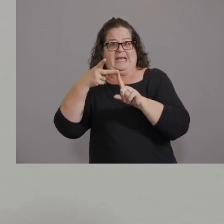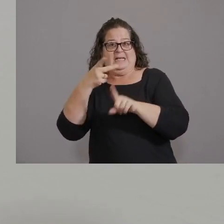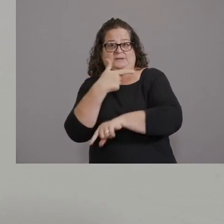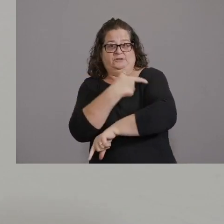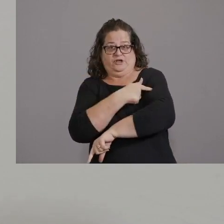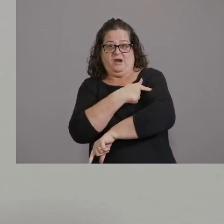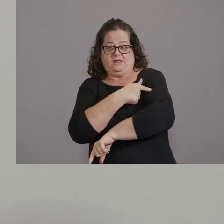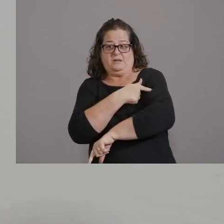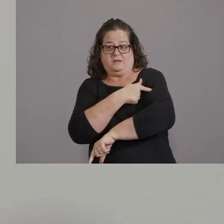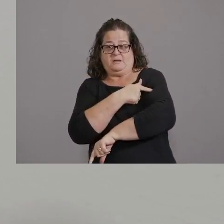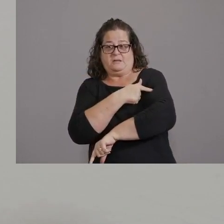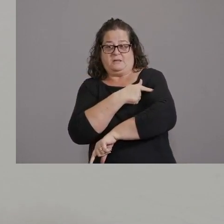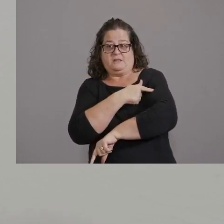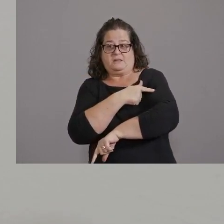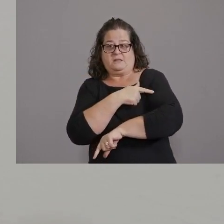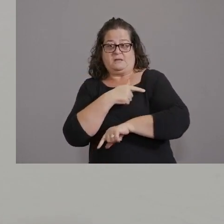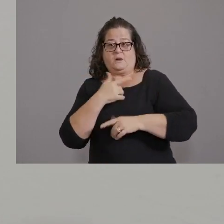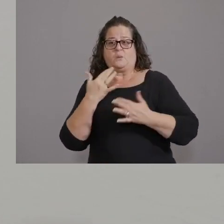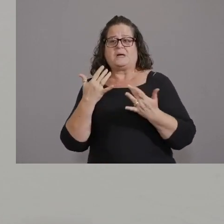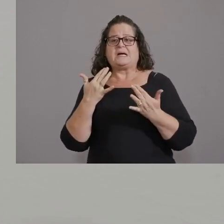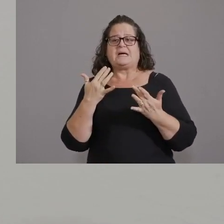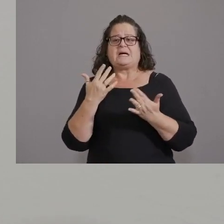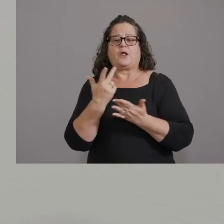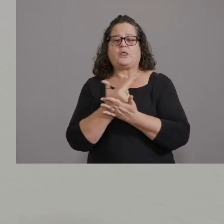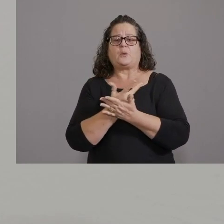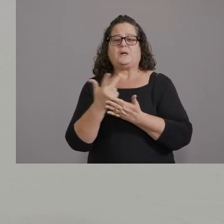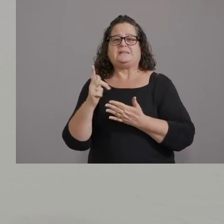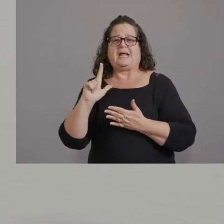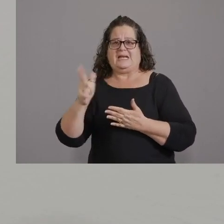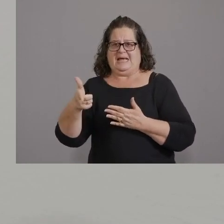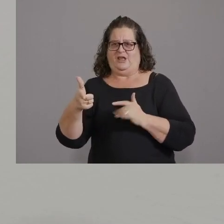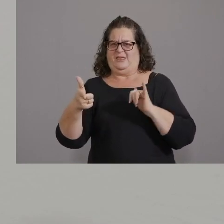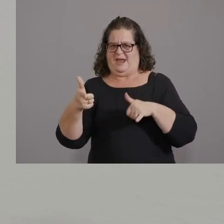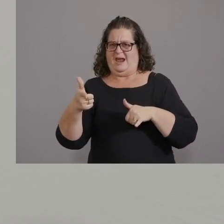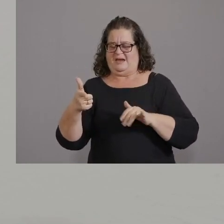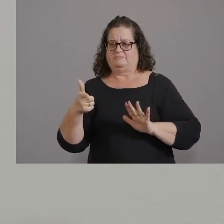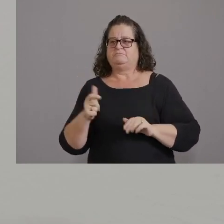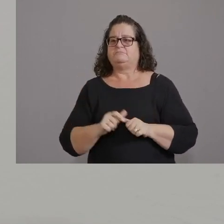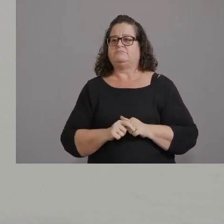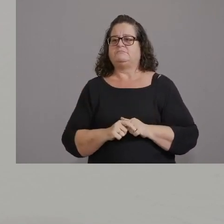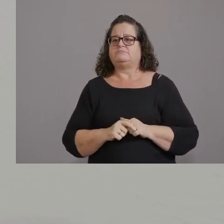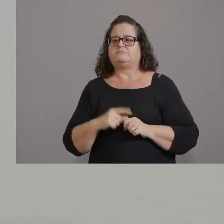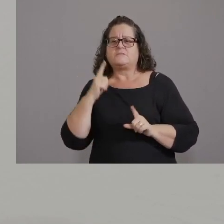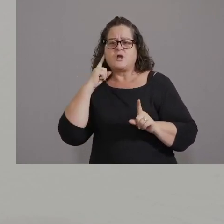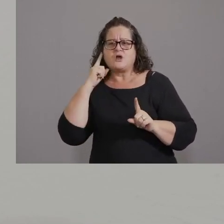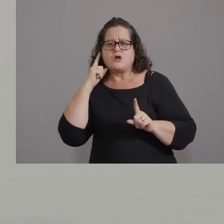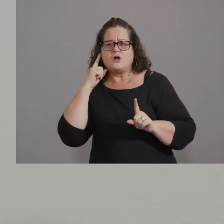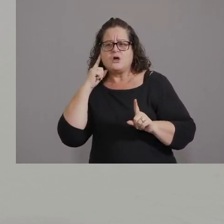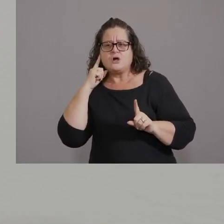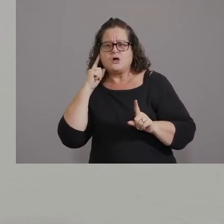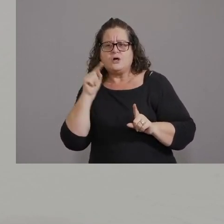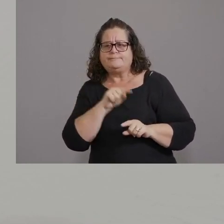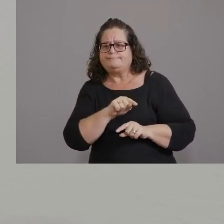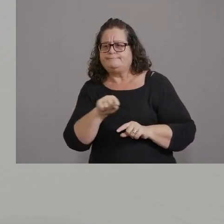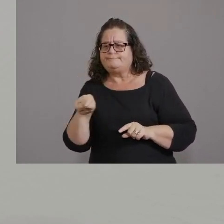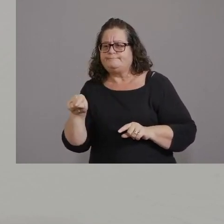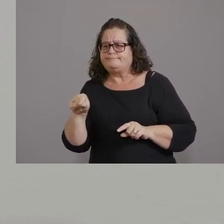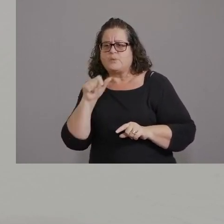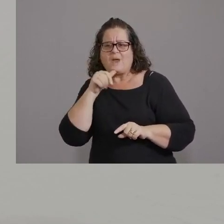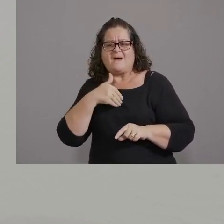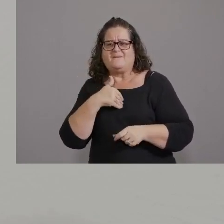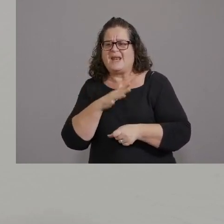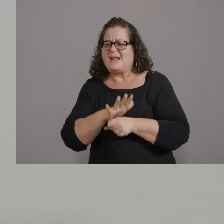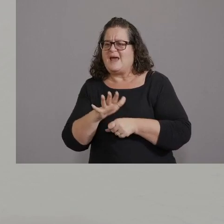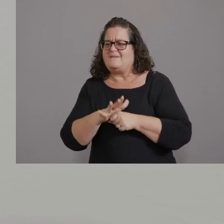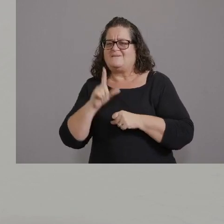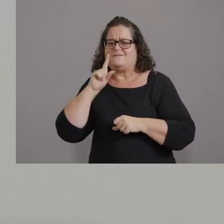3 weeks later. What we've heard through the grapevine is that they don't have the stockpiles for that second dose ongoing, but that